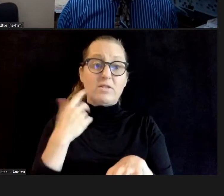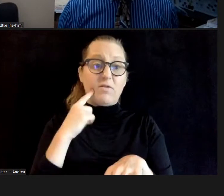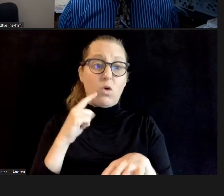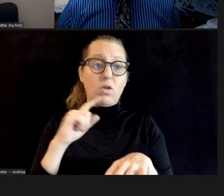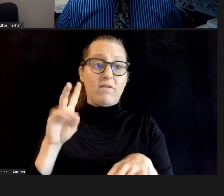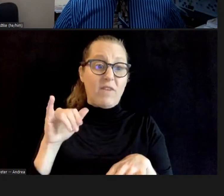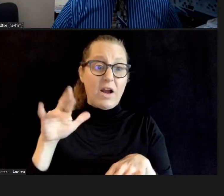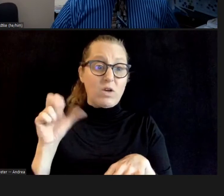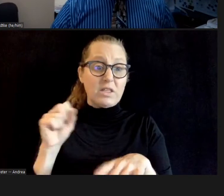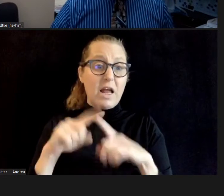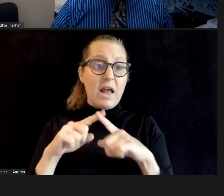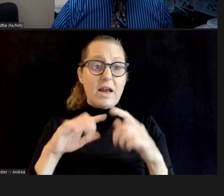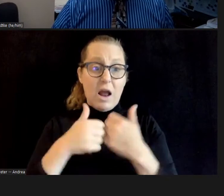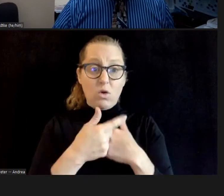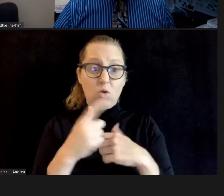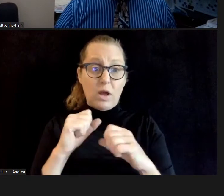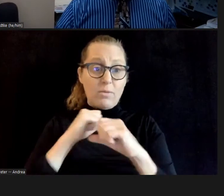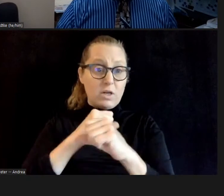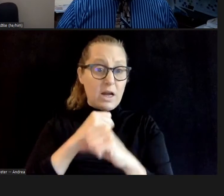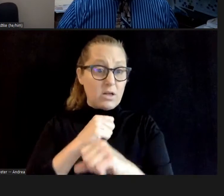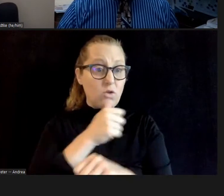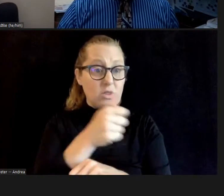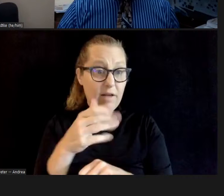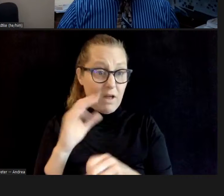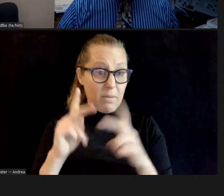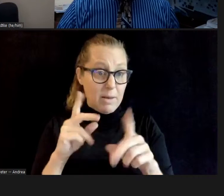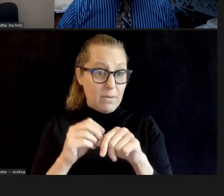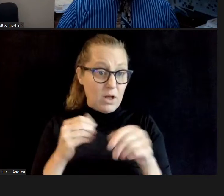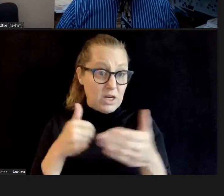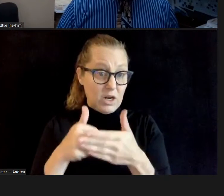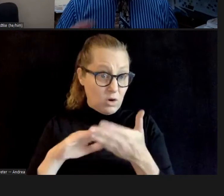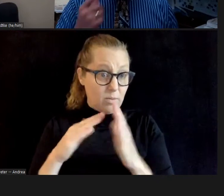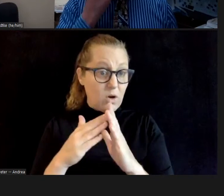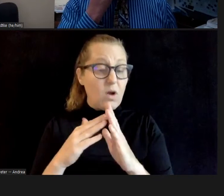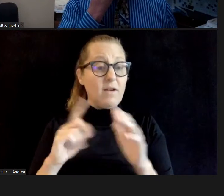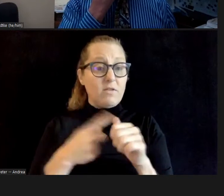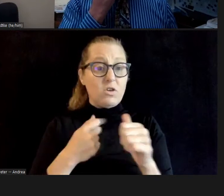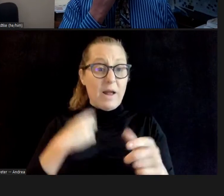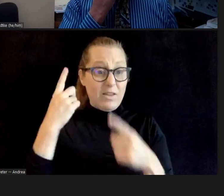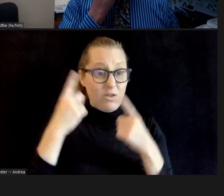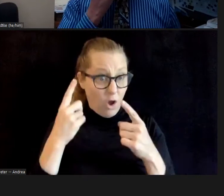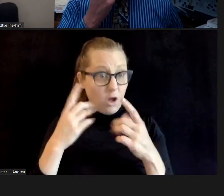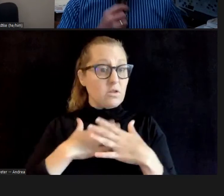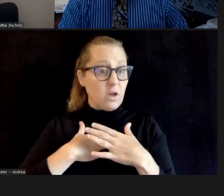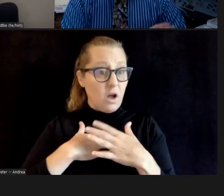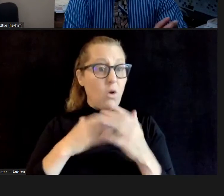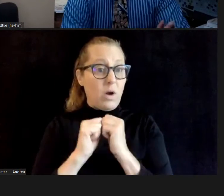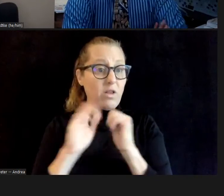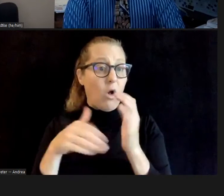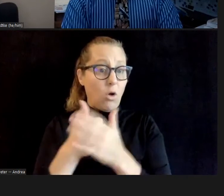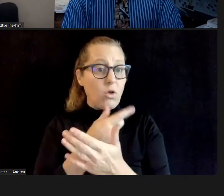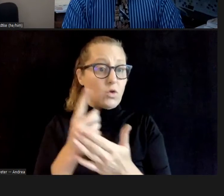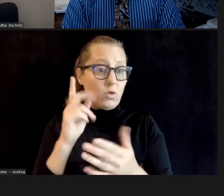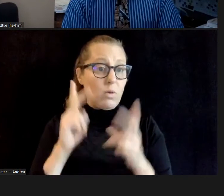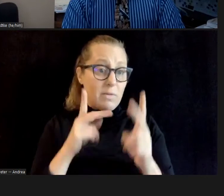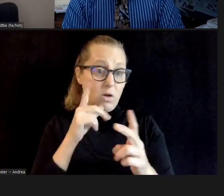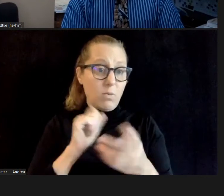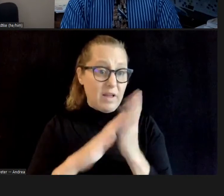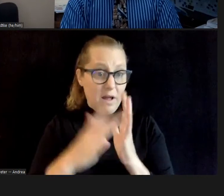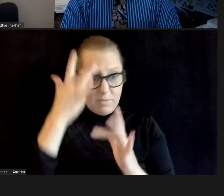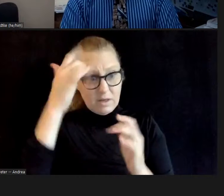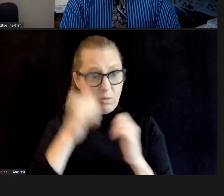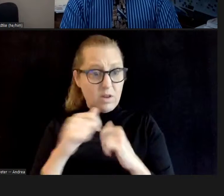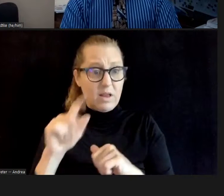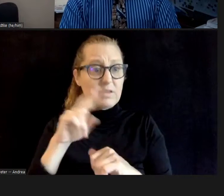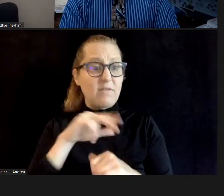yourself and those in your community. First, my thoughts are with all those who become ill with this virus. While for some,